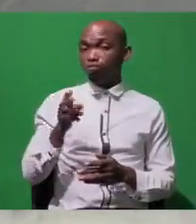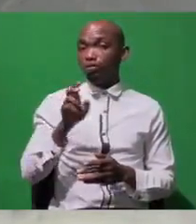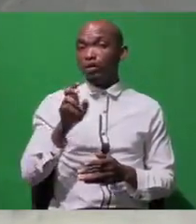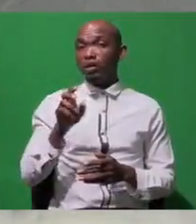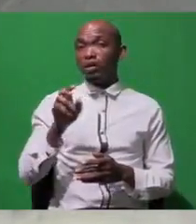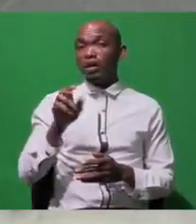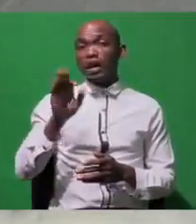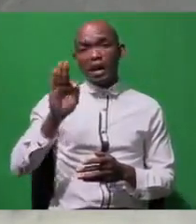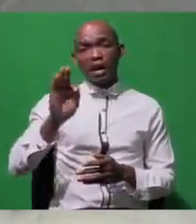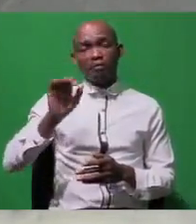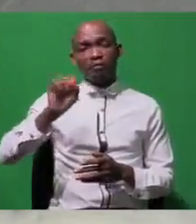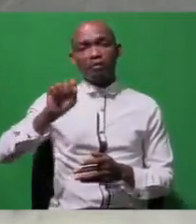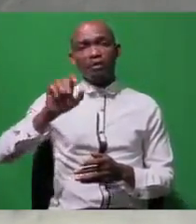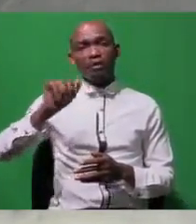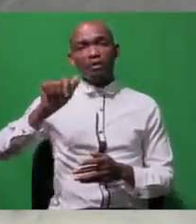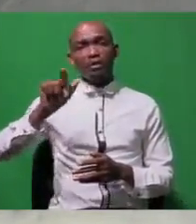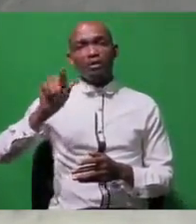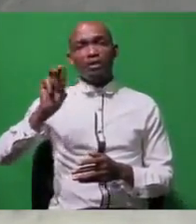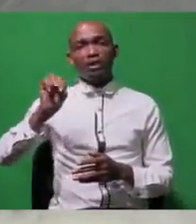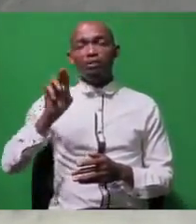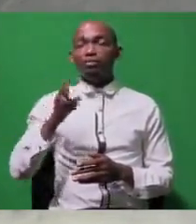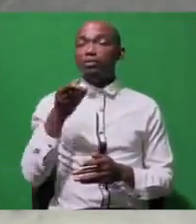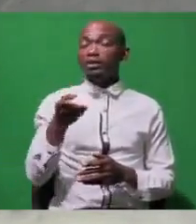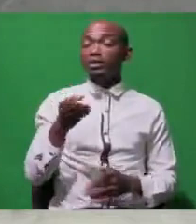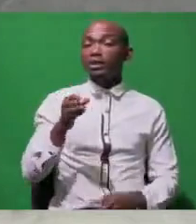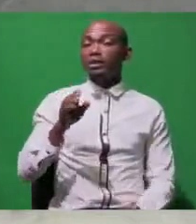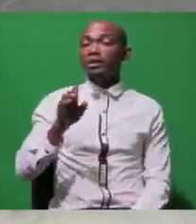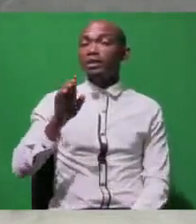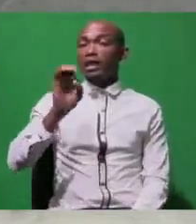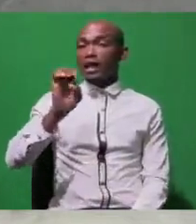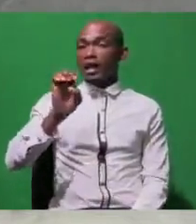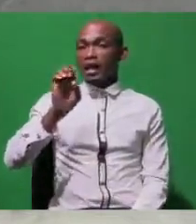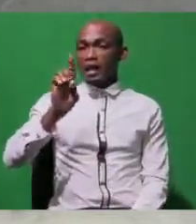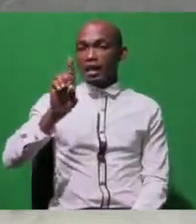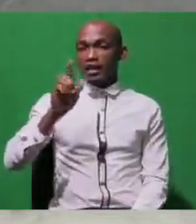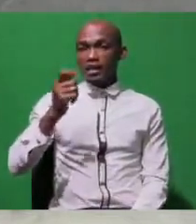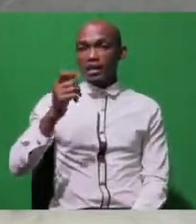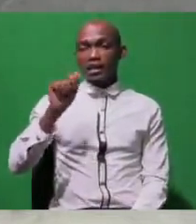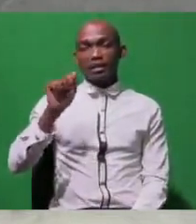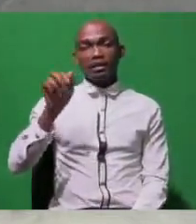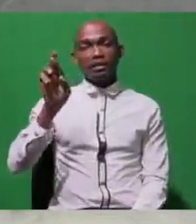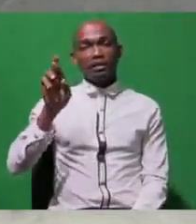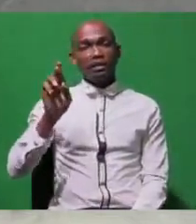F. Salom is a debtor. Have you seen?